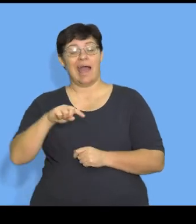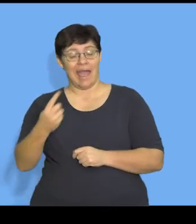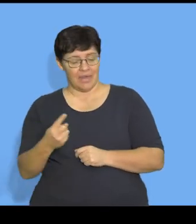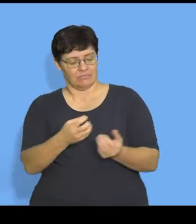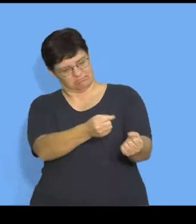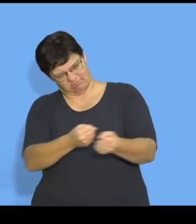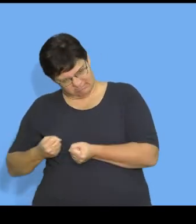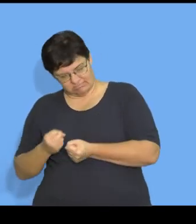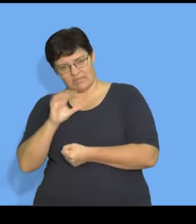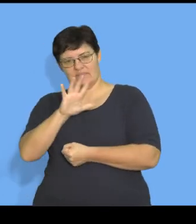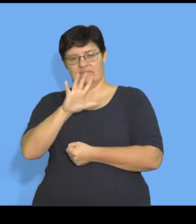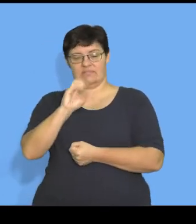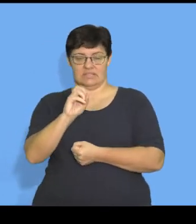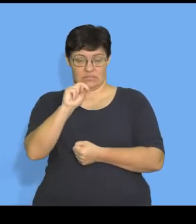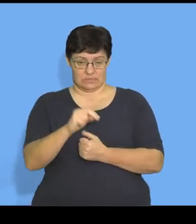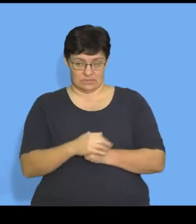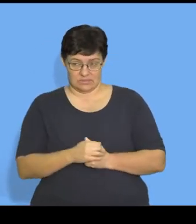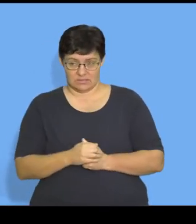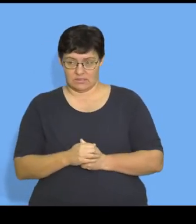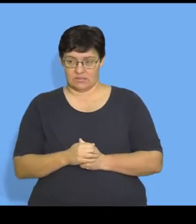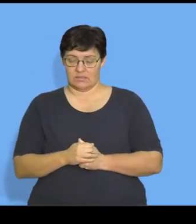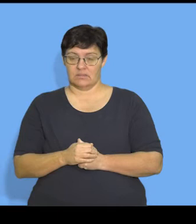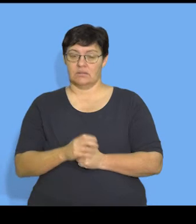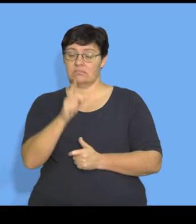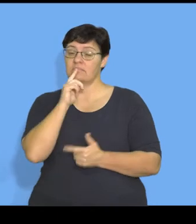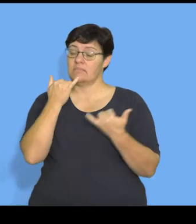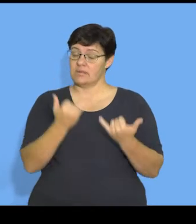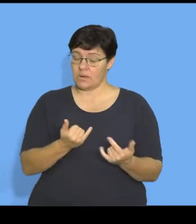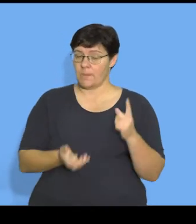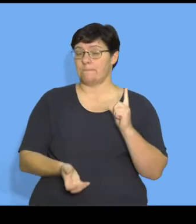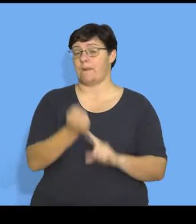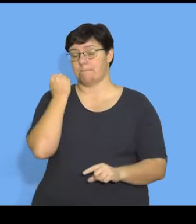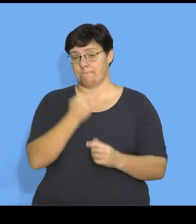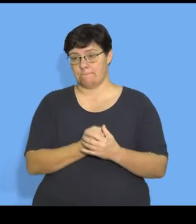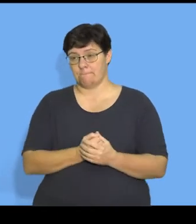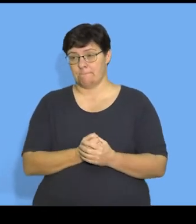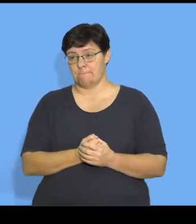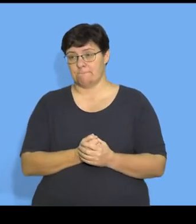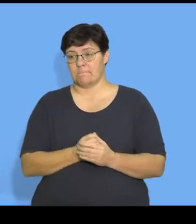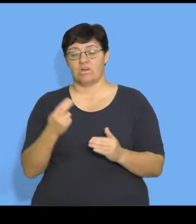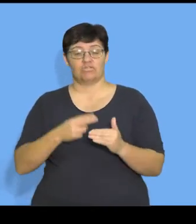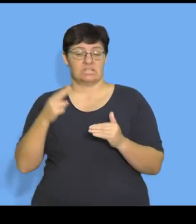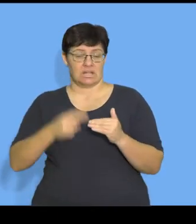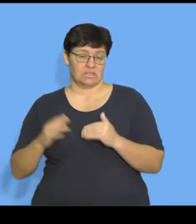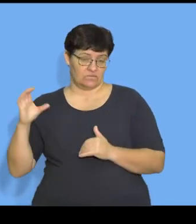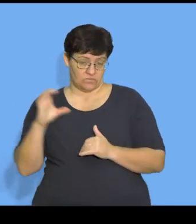of 50. Then I say determine the